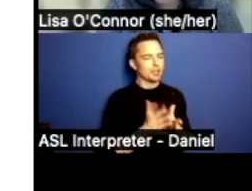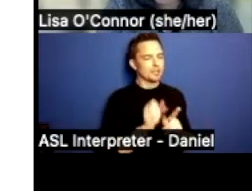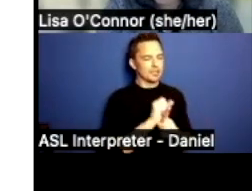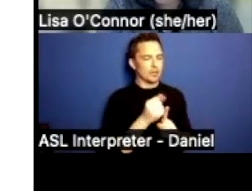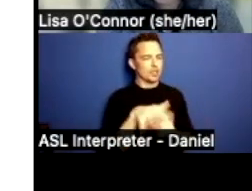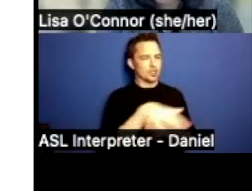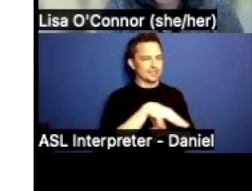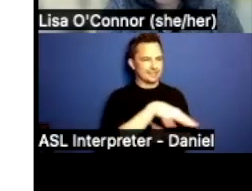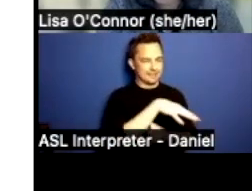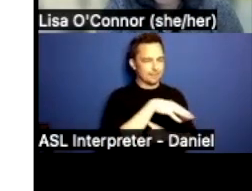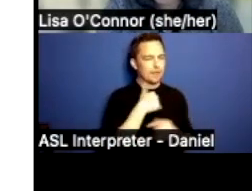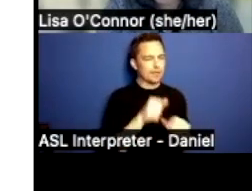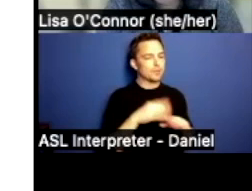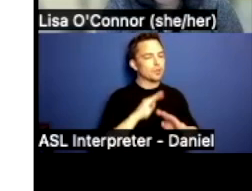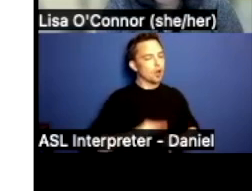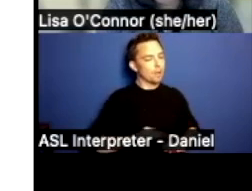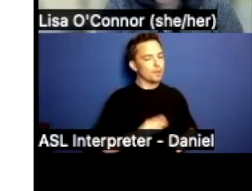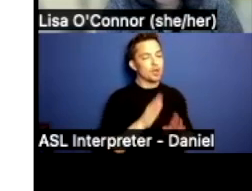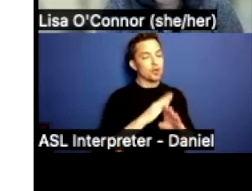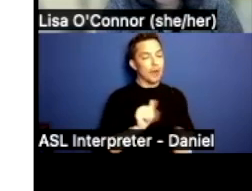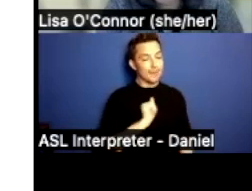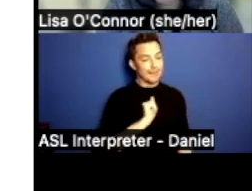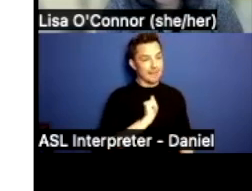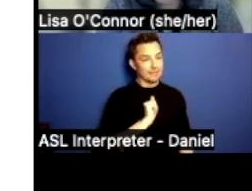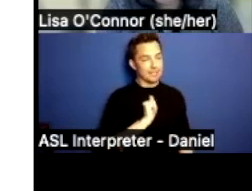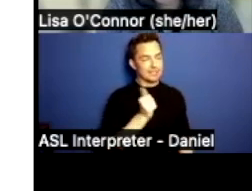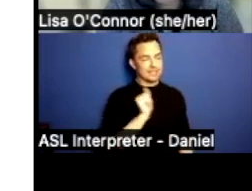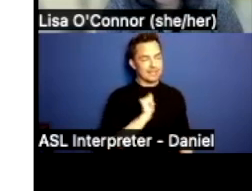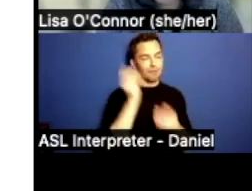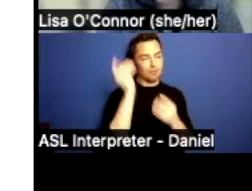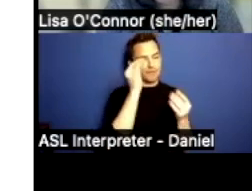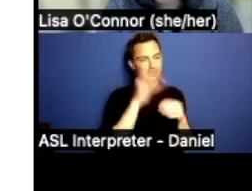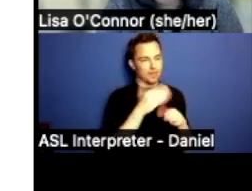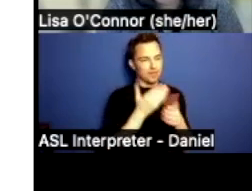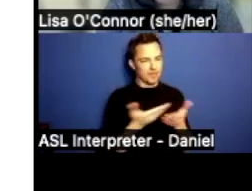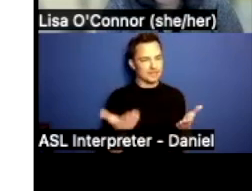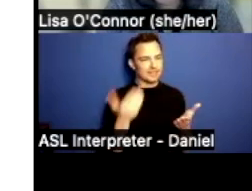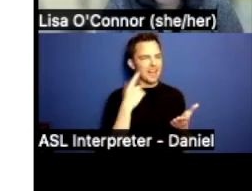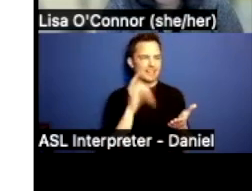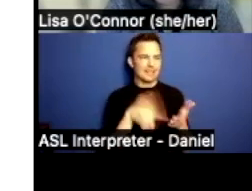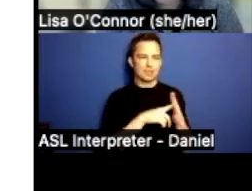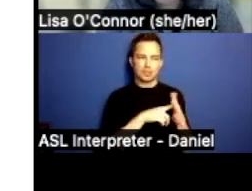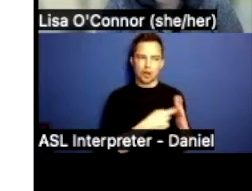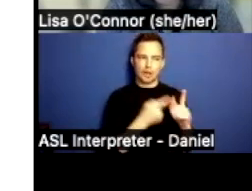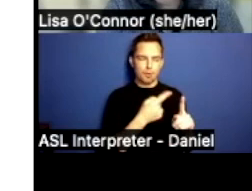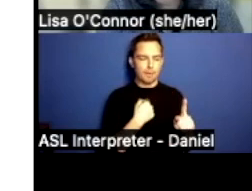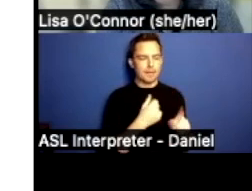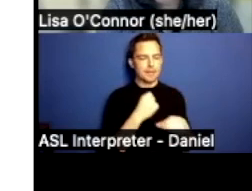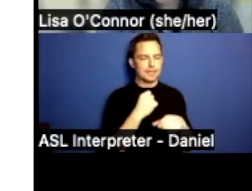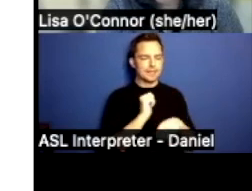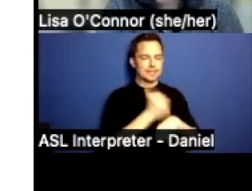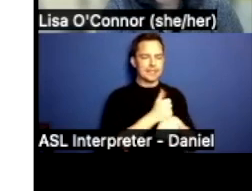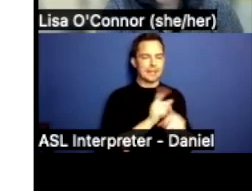to calm down, quiet myself, to self-reflect on some stuff. I think that was the starting point of me forming an escape